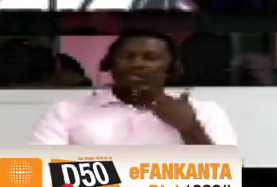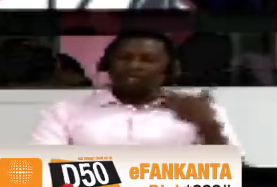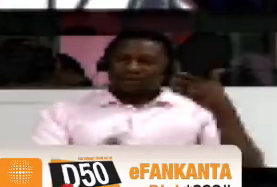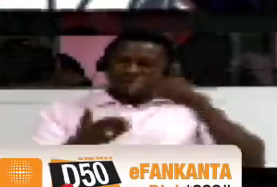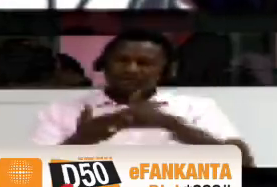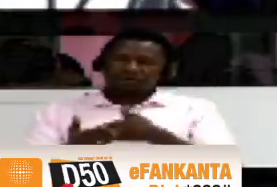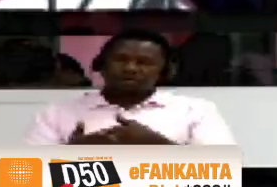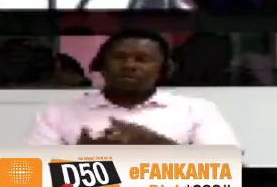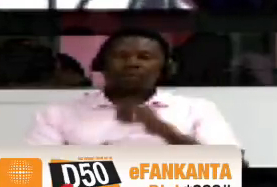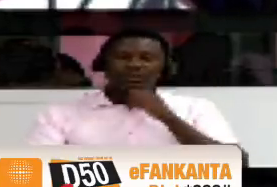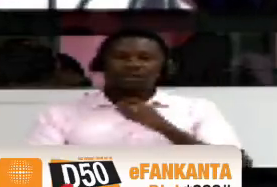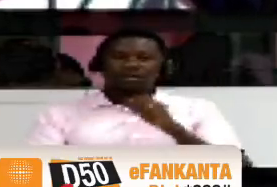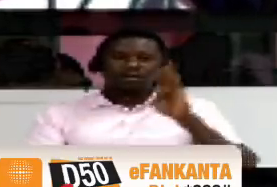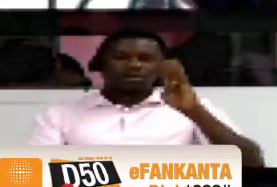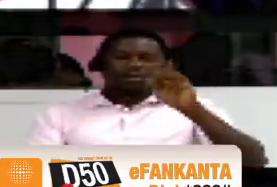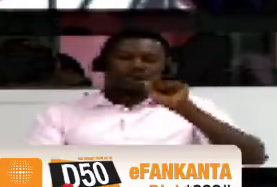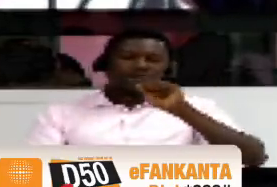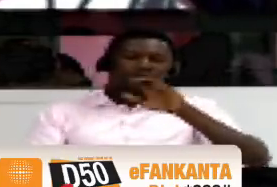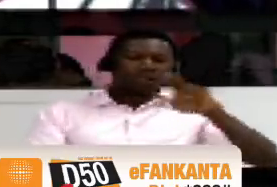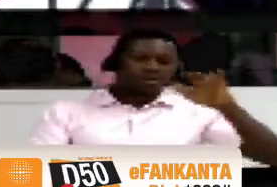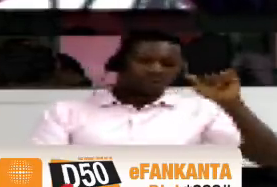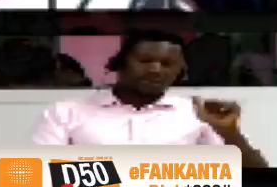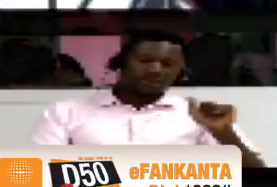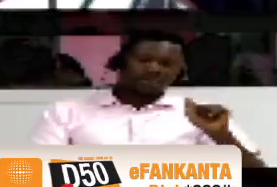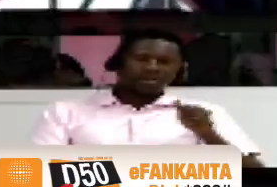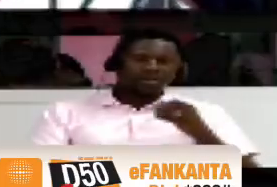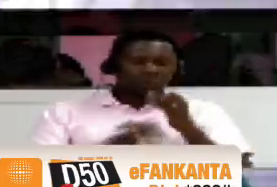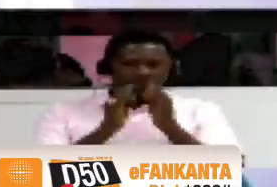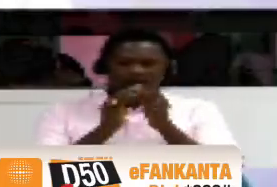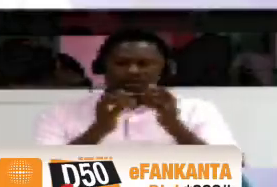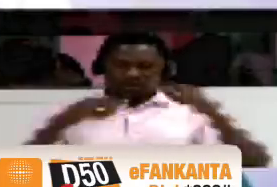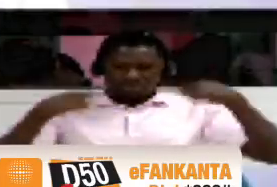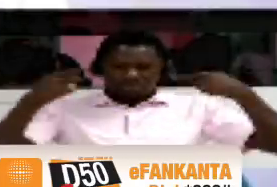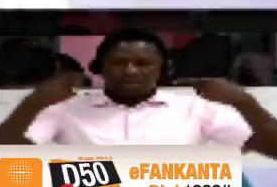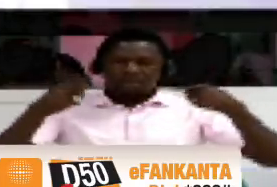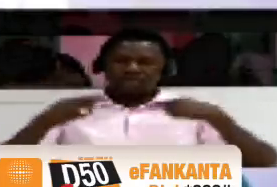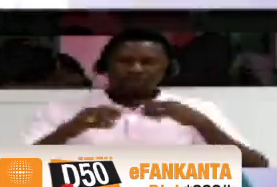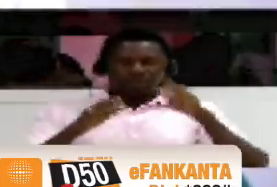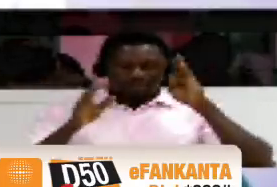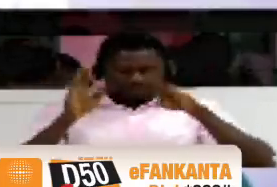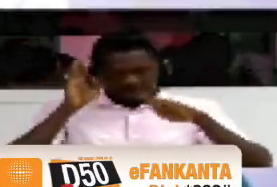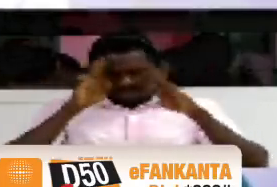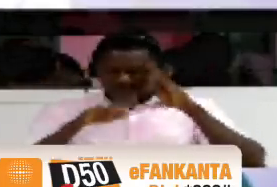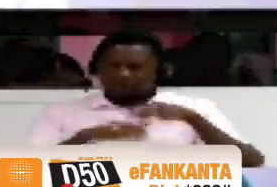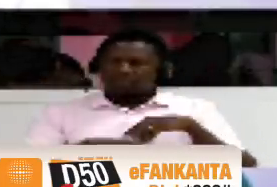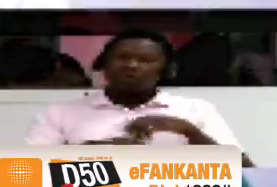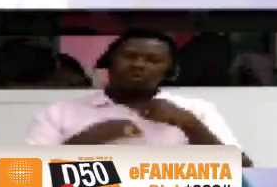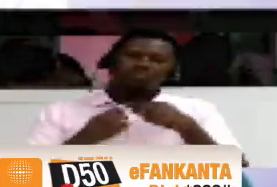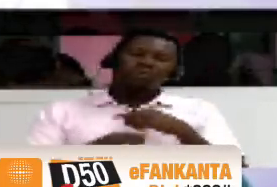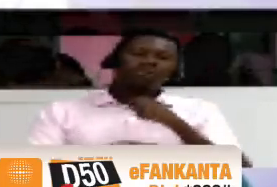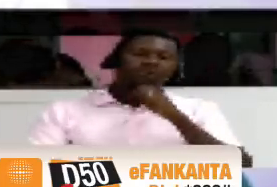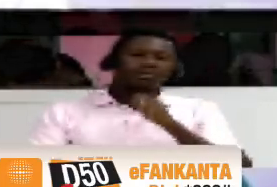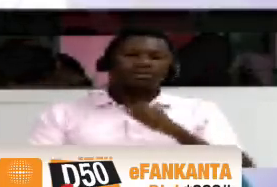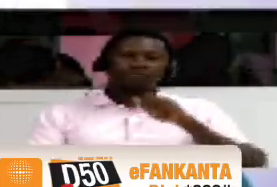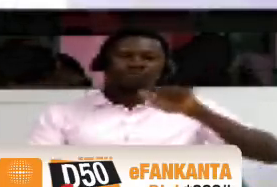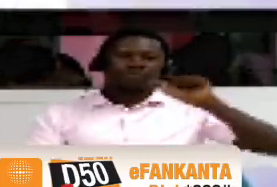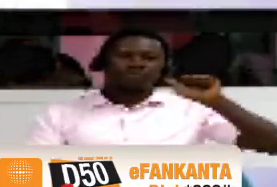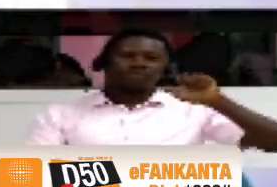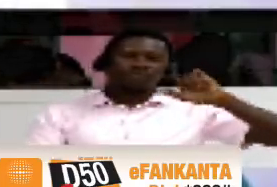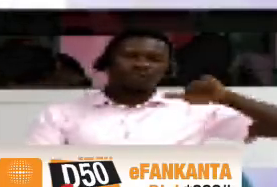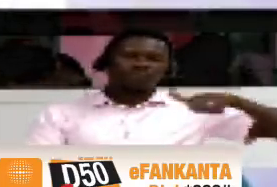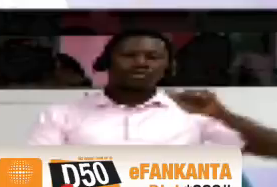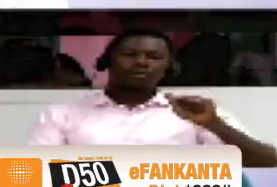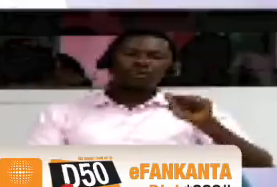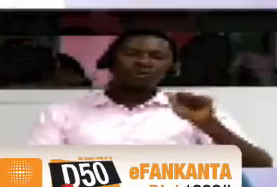told us he succeeded in pleading with Mr. Ajao. Like I said, they didn't find any